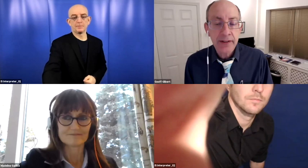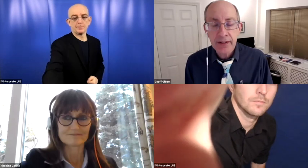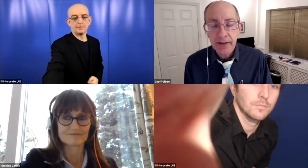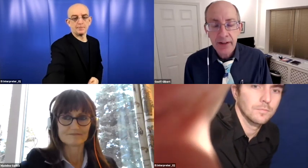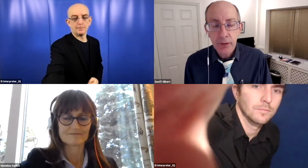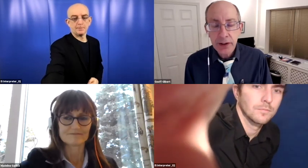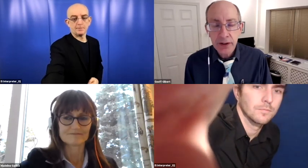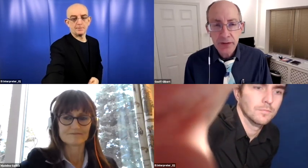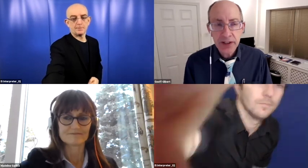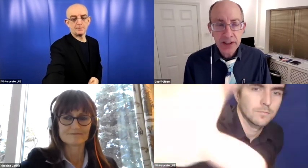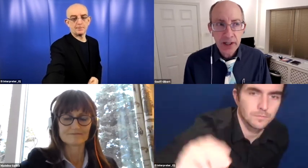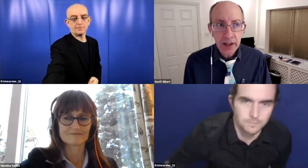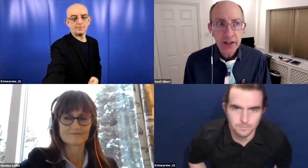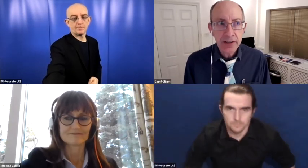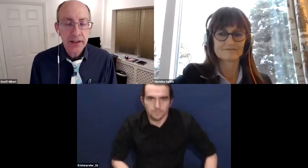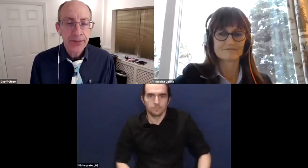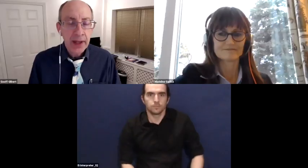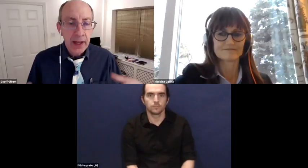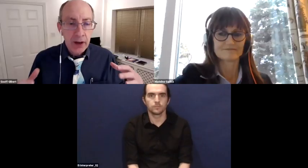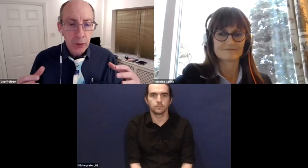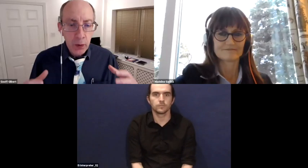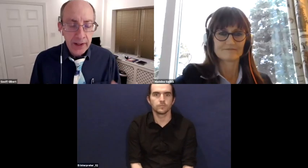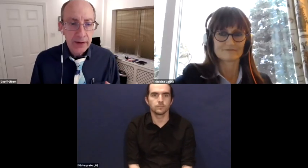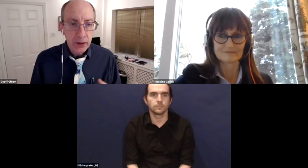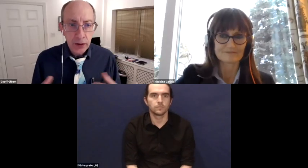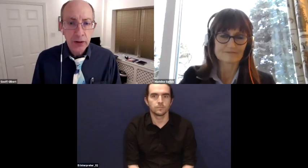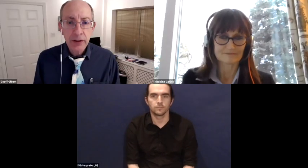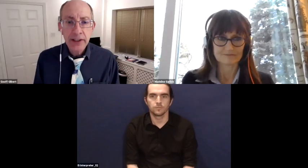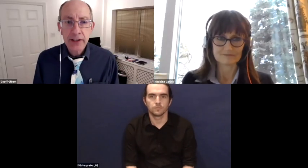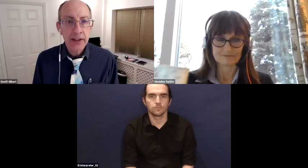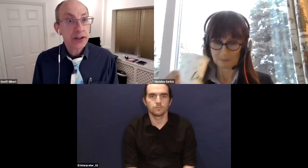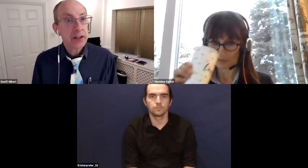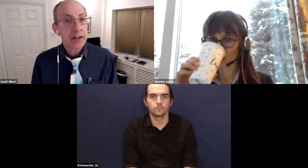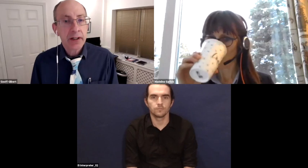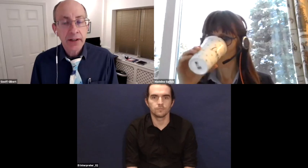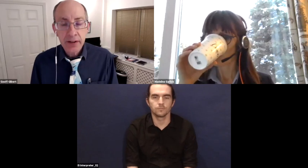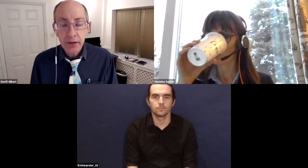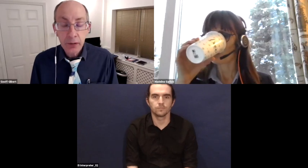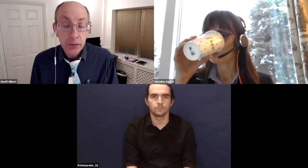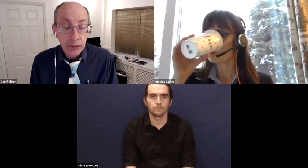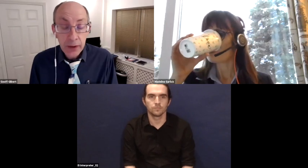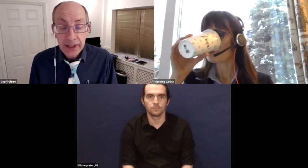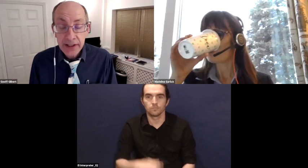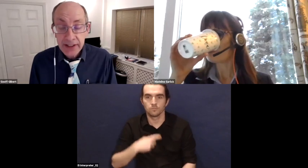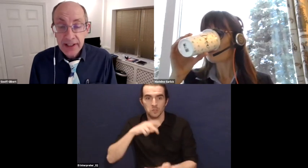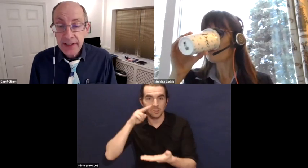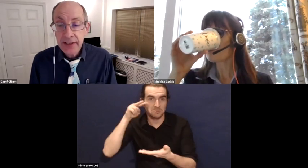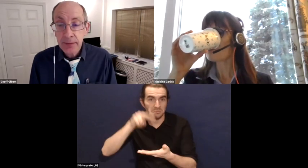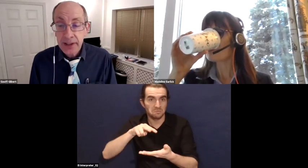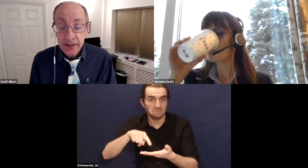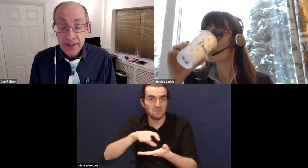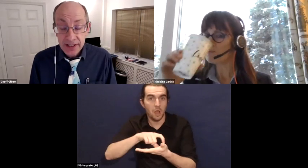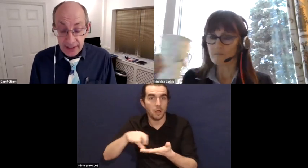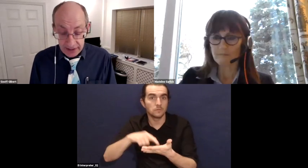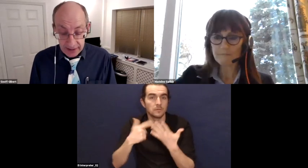where we sort of start with all the research that we actually need to